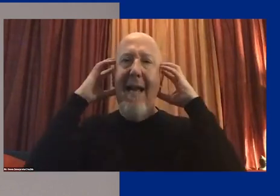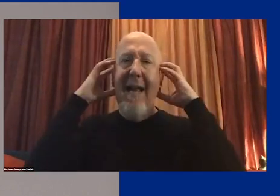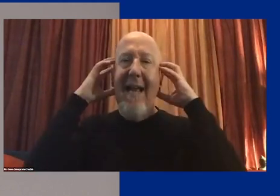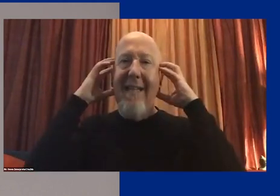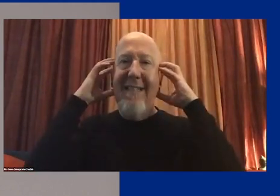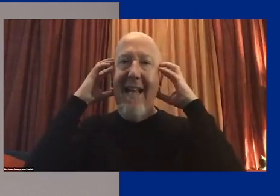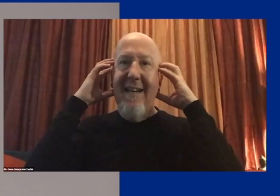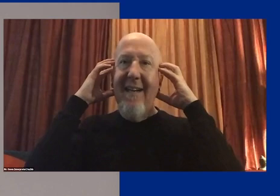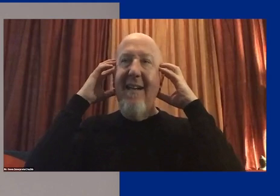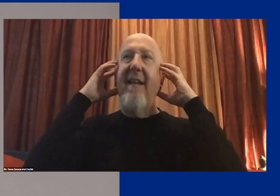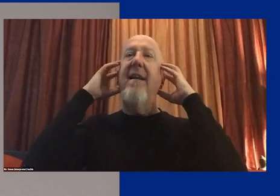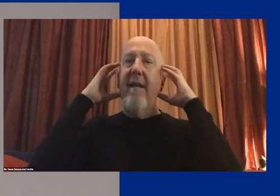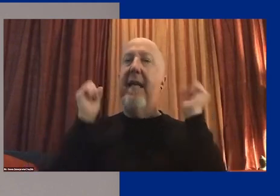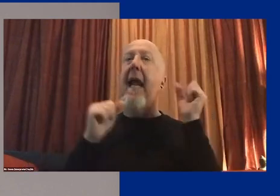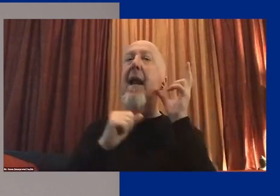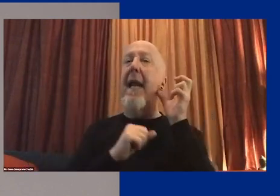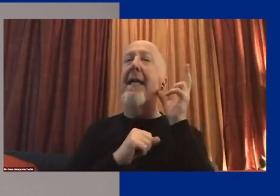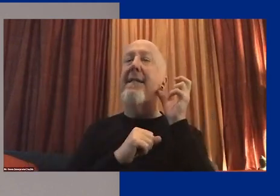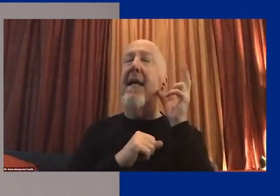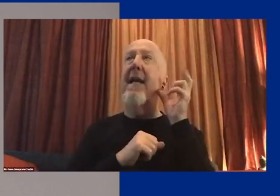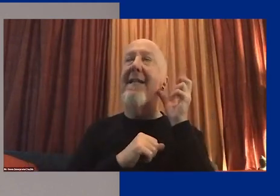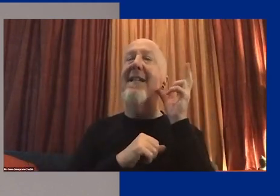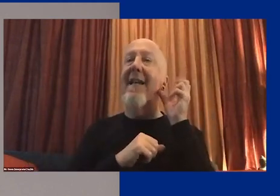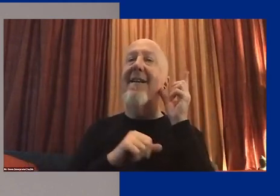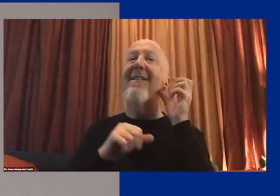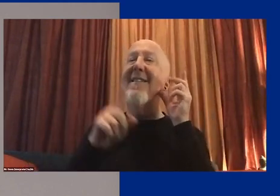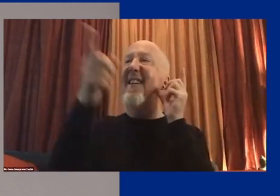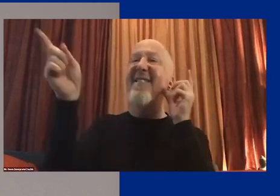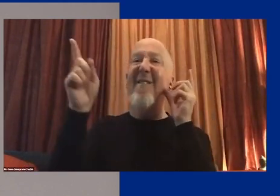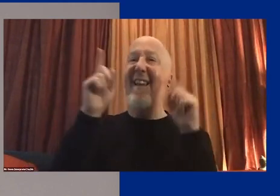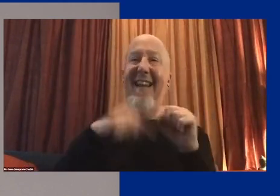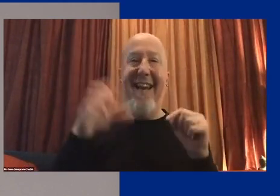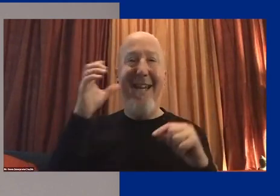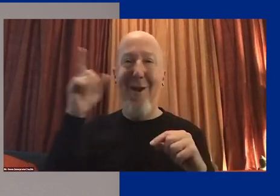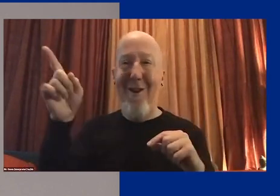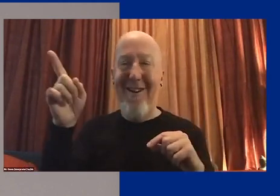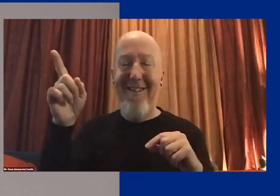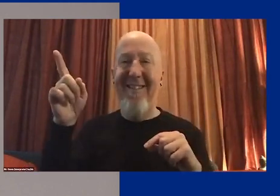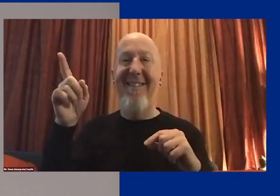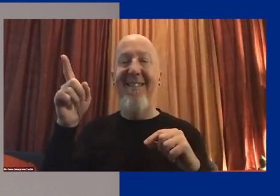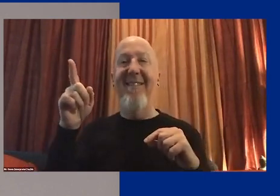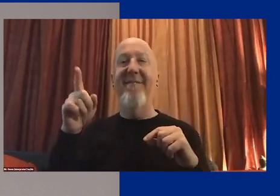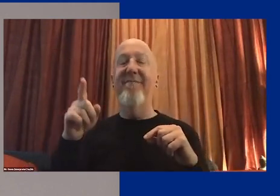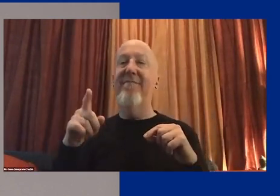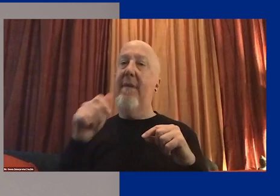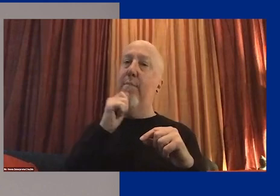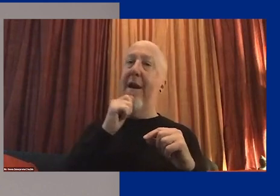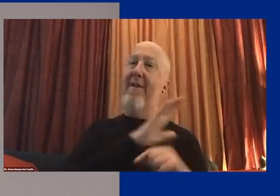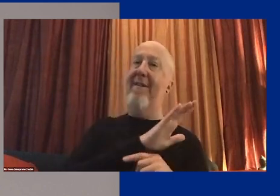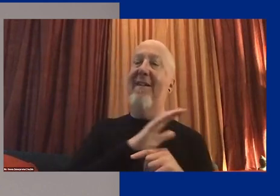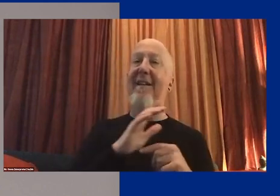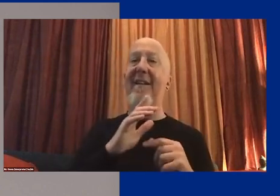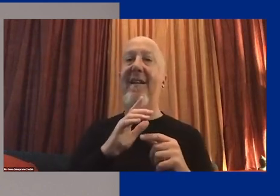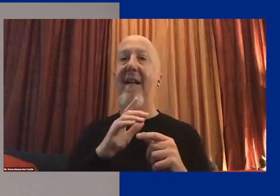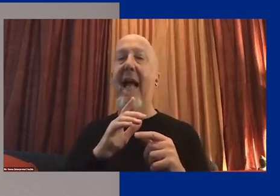the care providers that are in the room and the support person through the device, because that avoids disruption to other